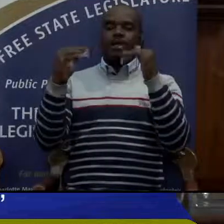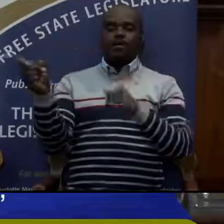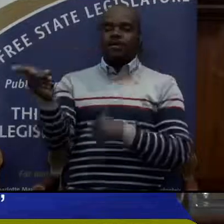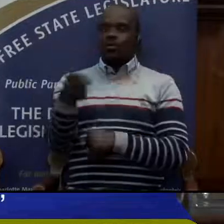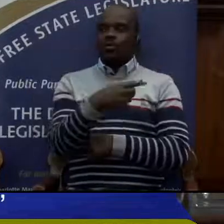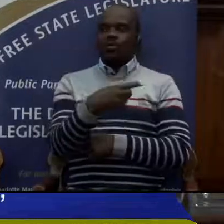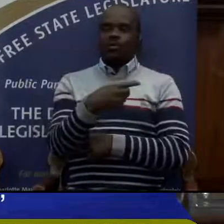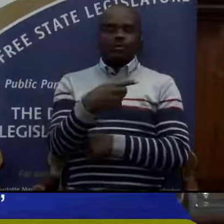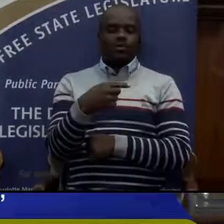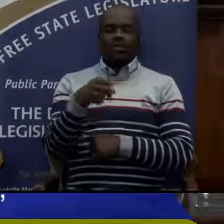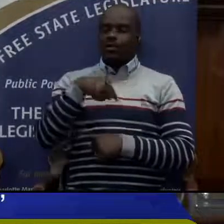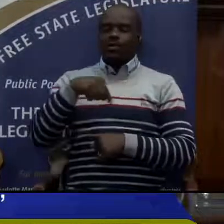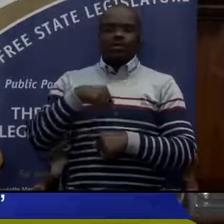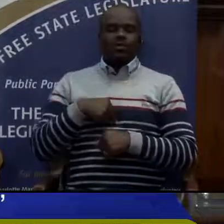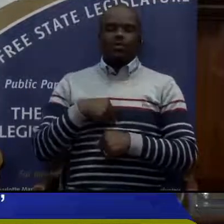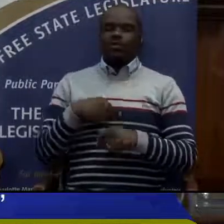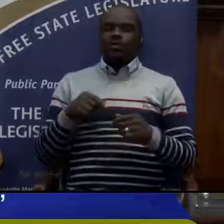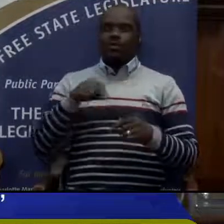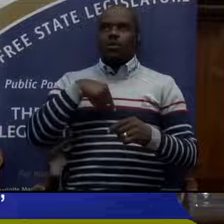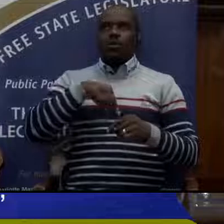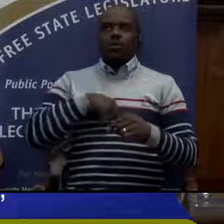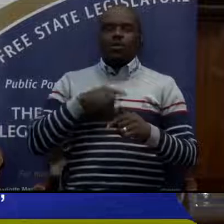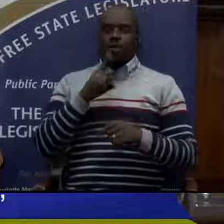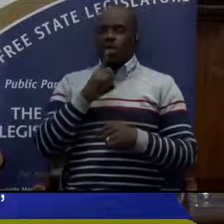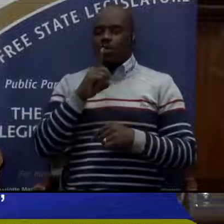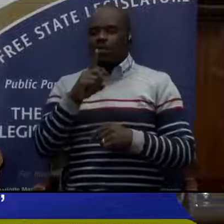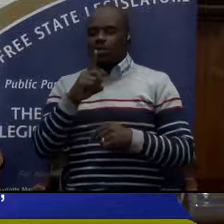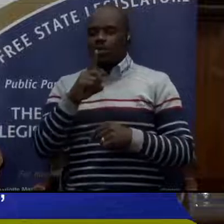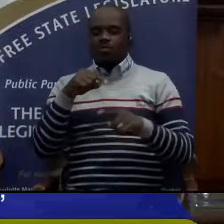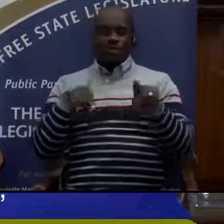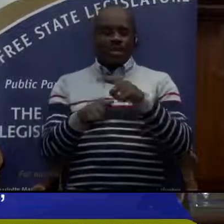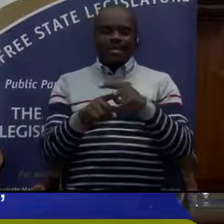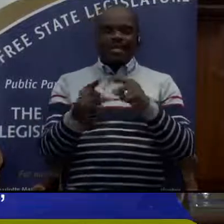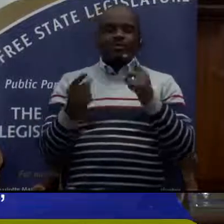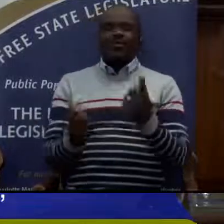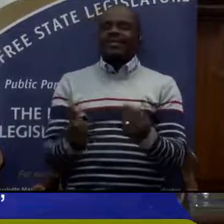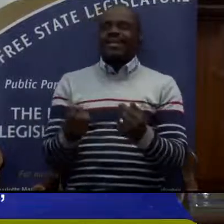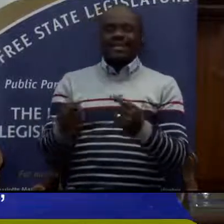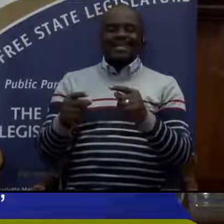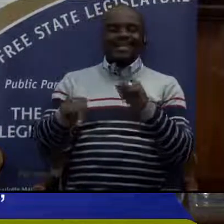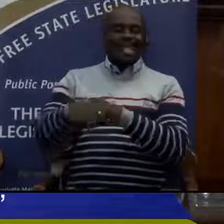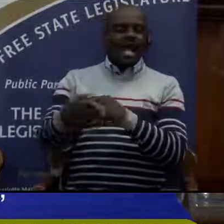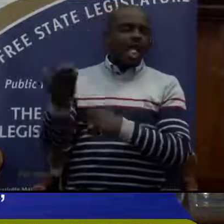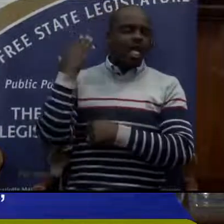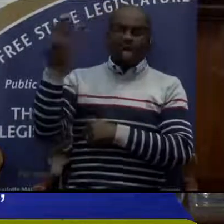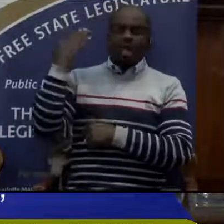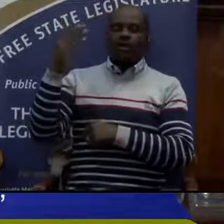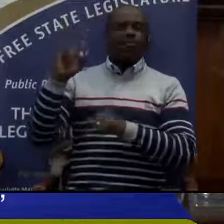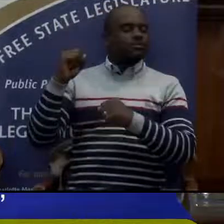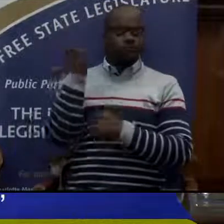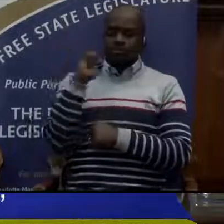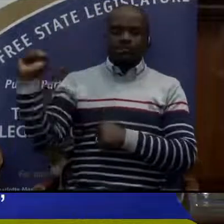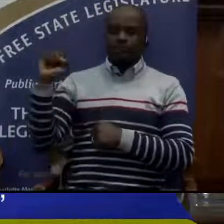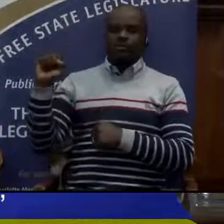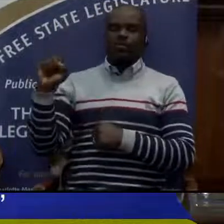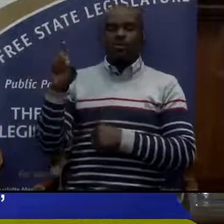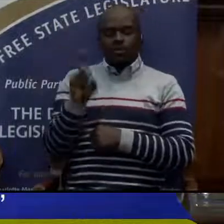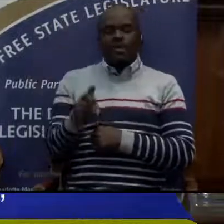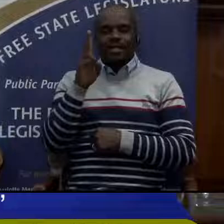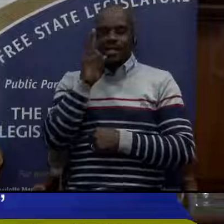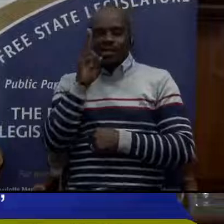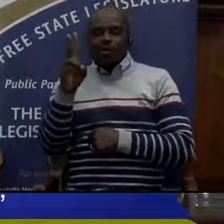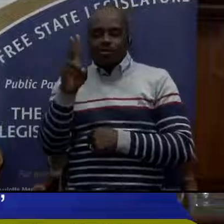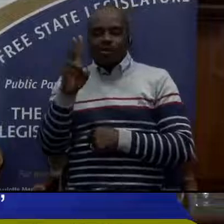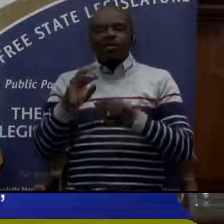past, Honorable Premier. We need to readdress that and deal with those issues. Our society, we owe it not